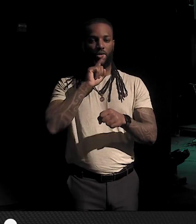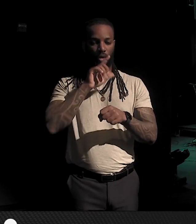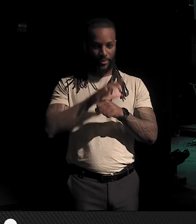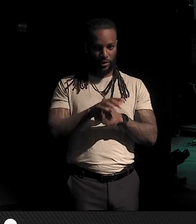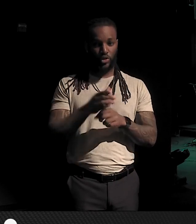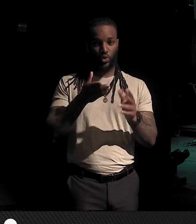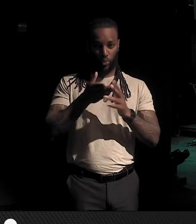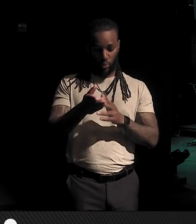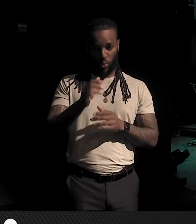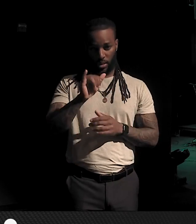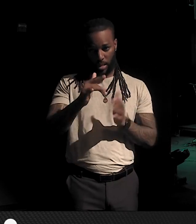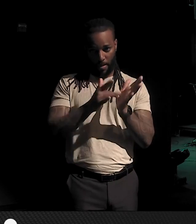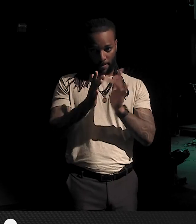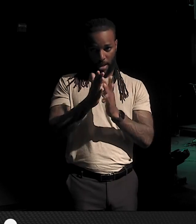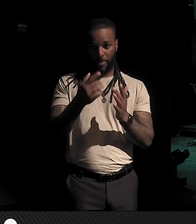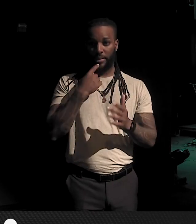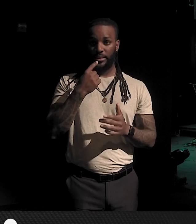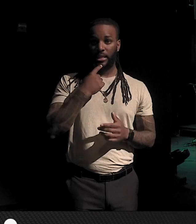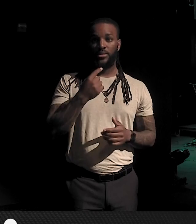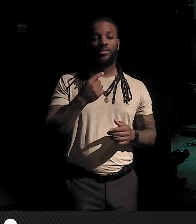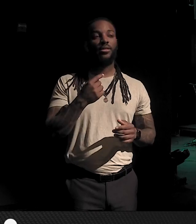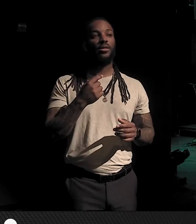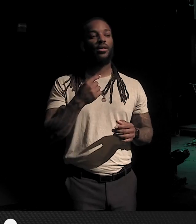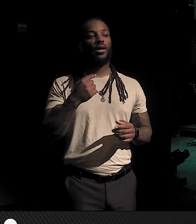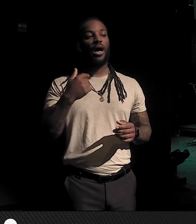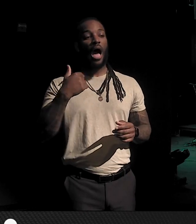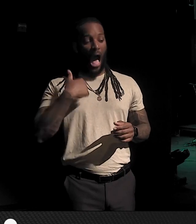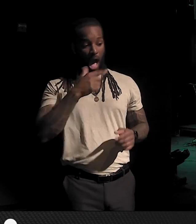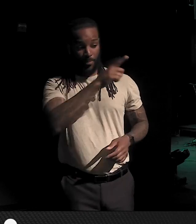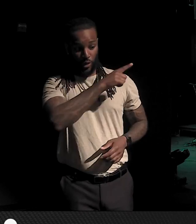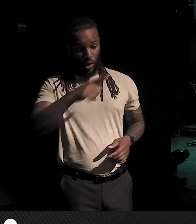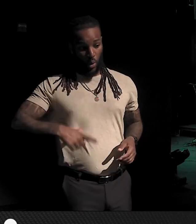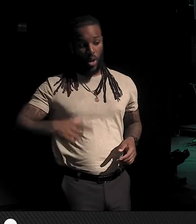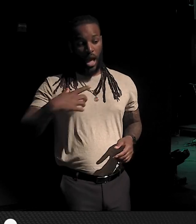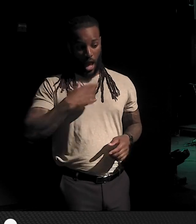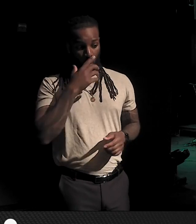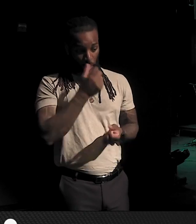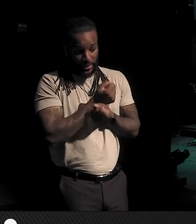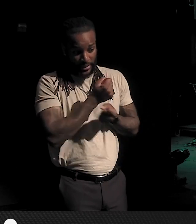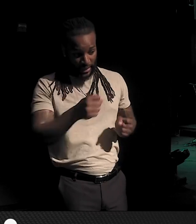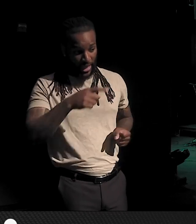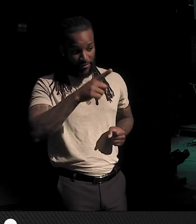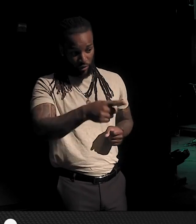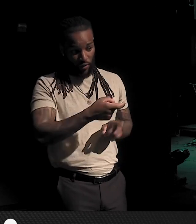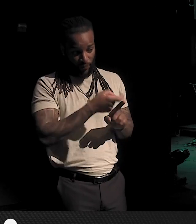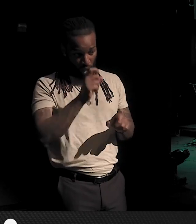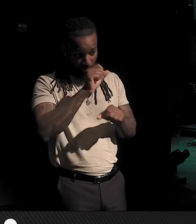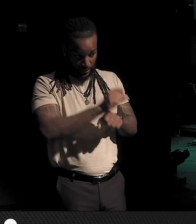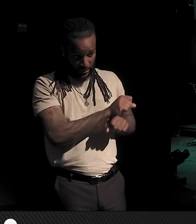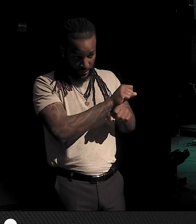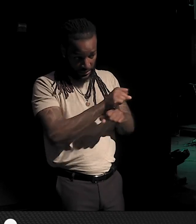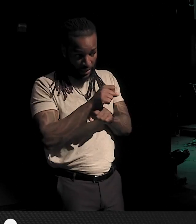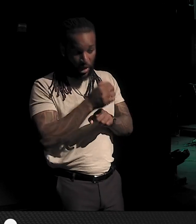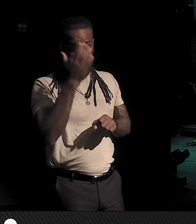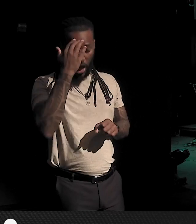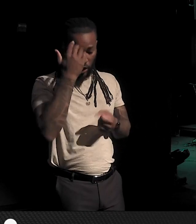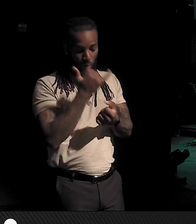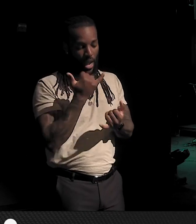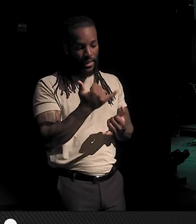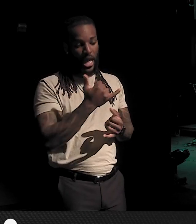us. He said things like, hey, I'm the Lord. I'm going to bring you out from under the yoke of the Egyptians. I'm